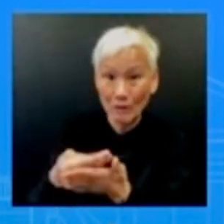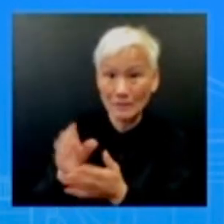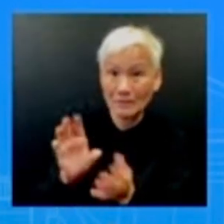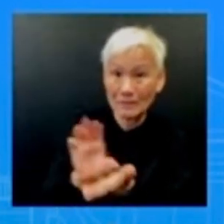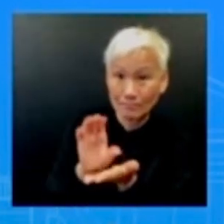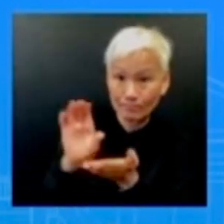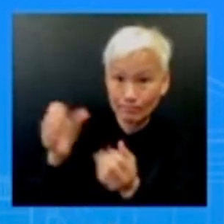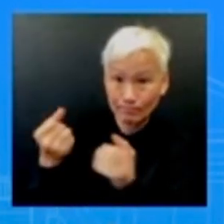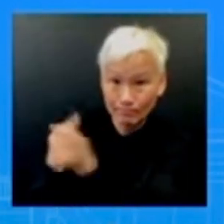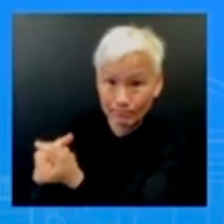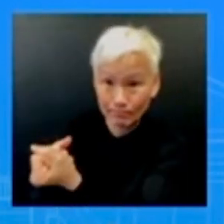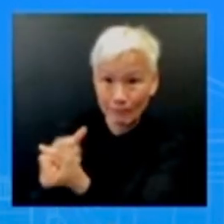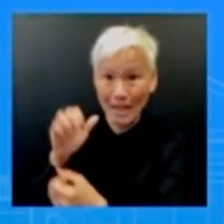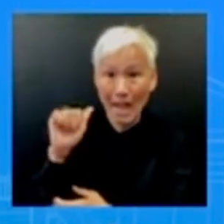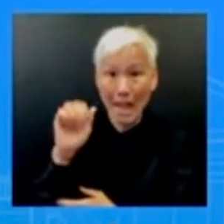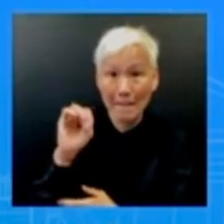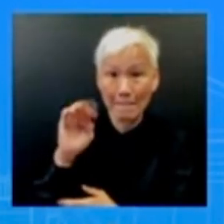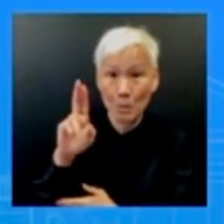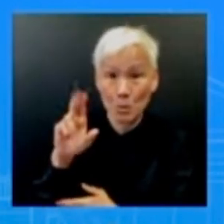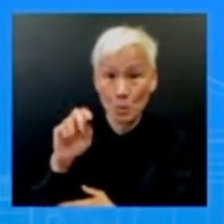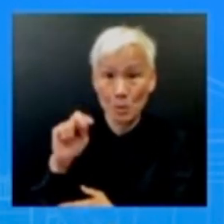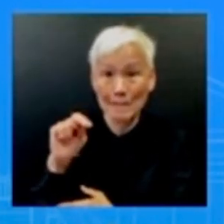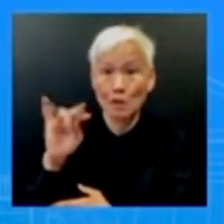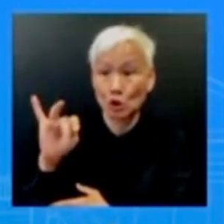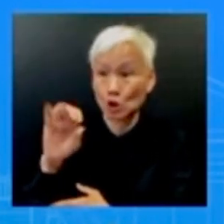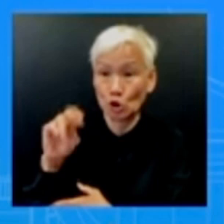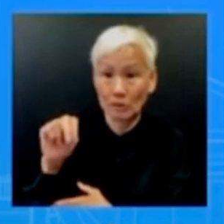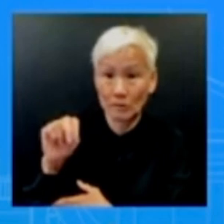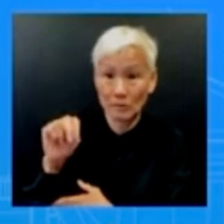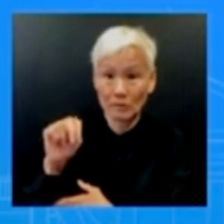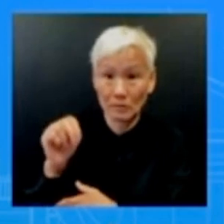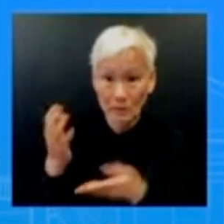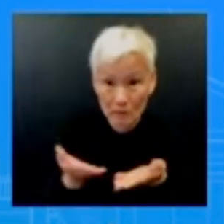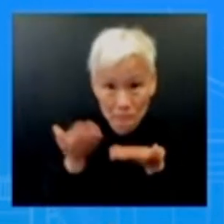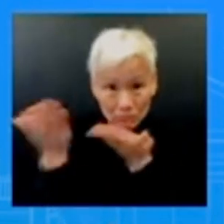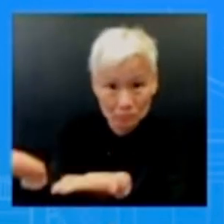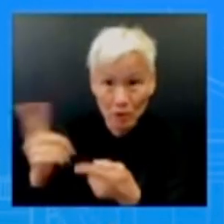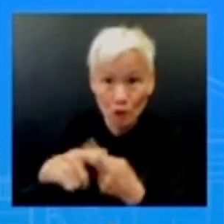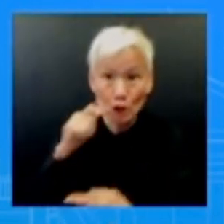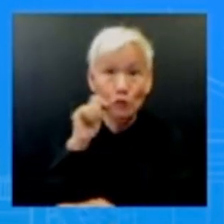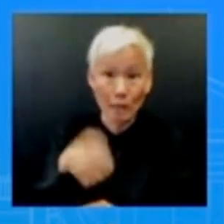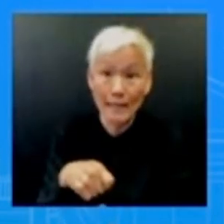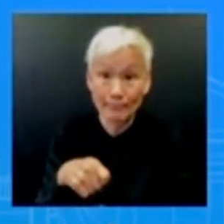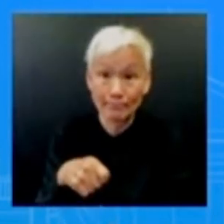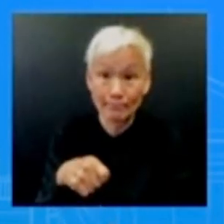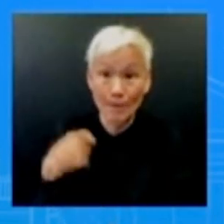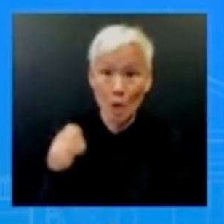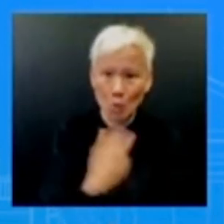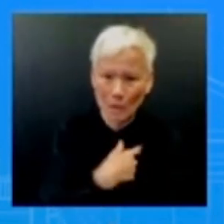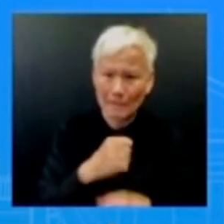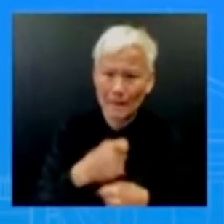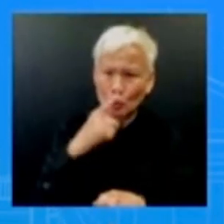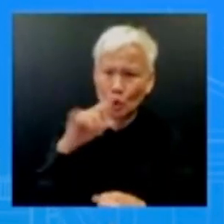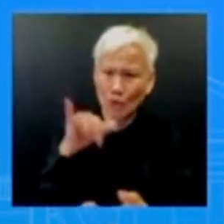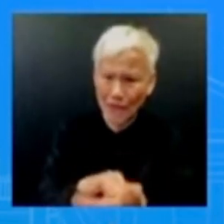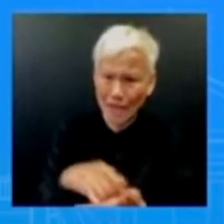Ukraine. While all that's going on, we're working to make sure that Ukraine is well-suited and well-postured to defend themselves in the weeks